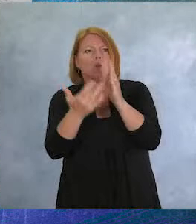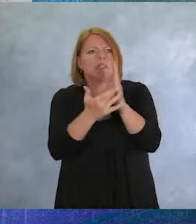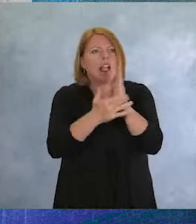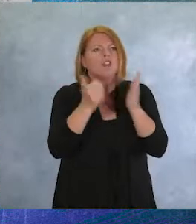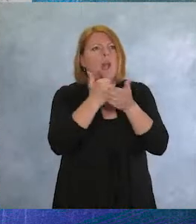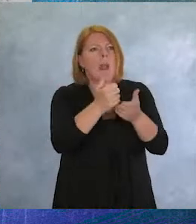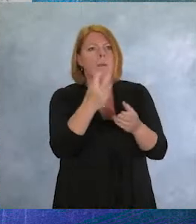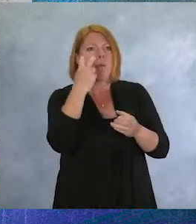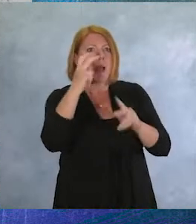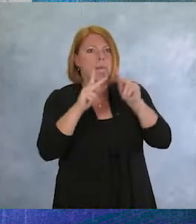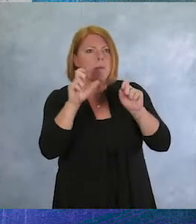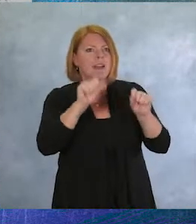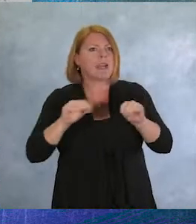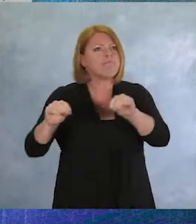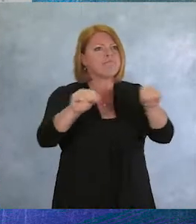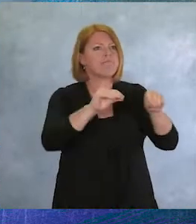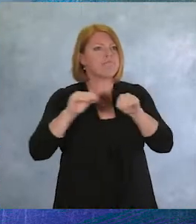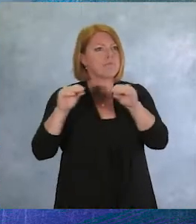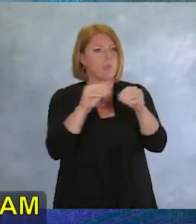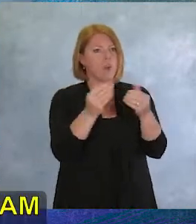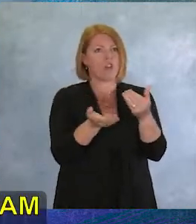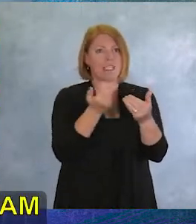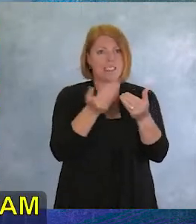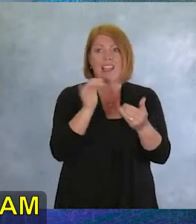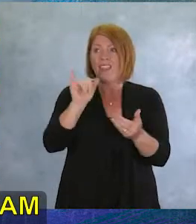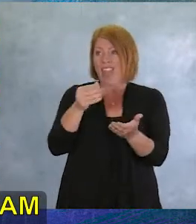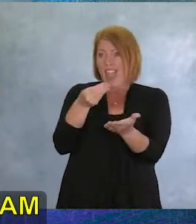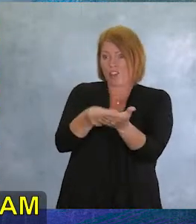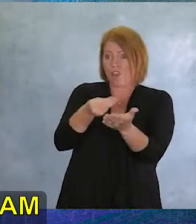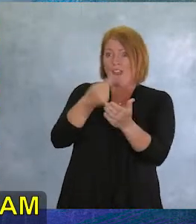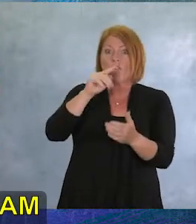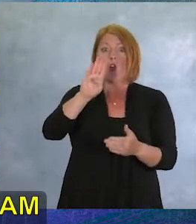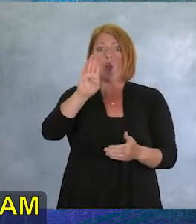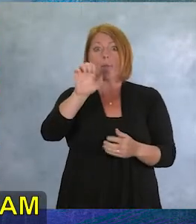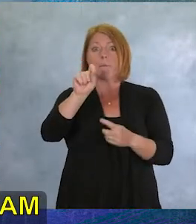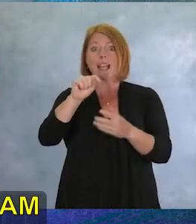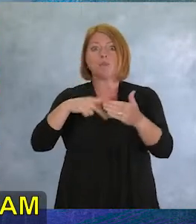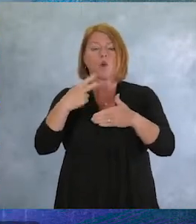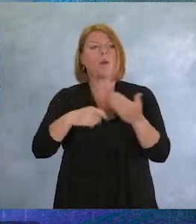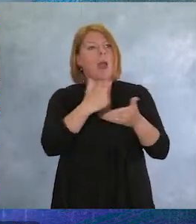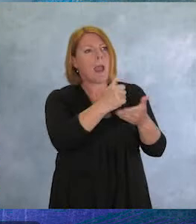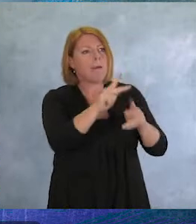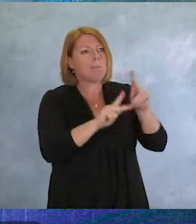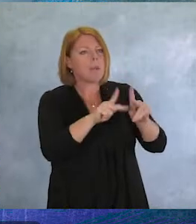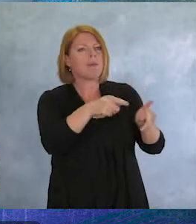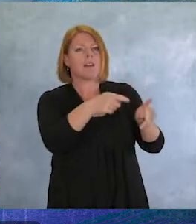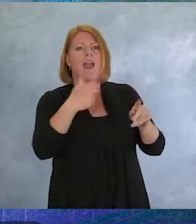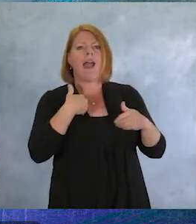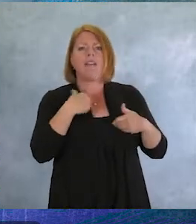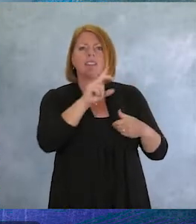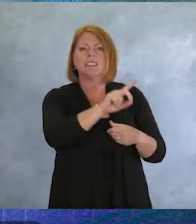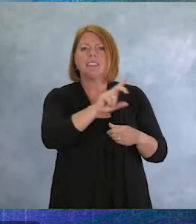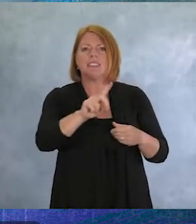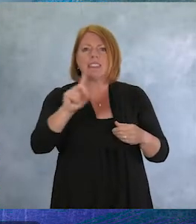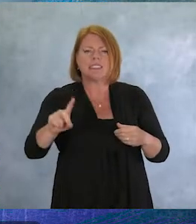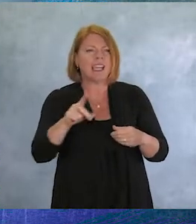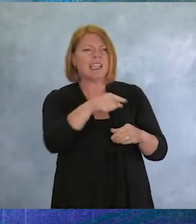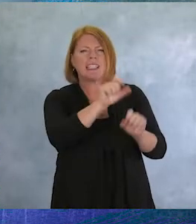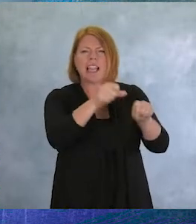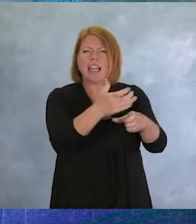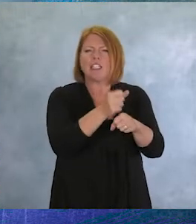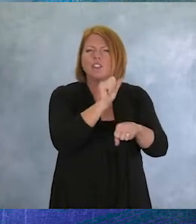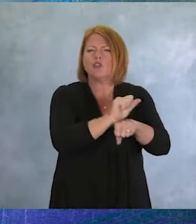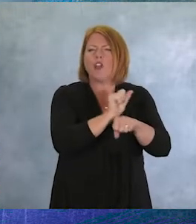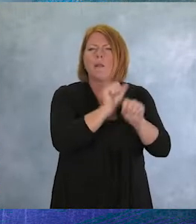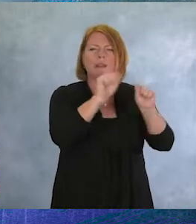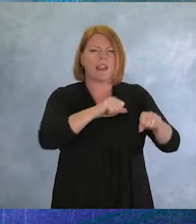blind residents get around more easily. The grant for the BEST program is helping people with developmental disabilities get